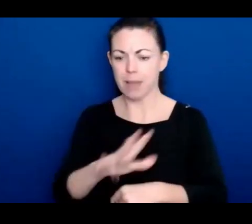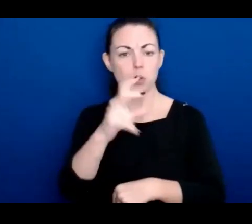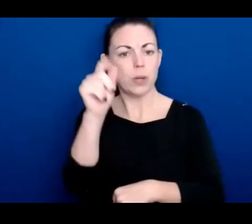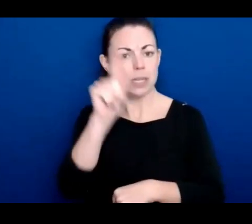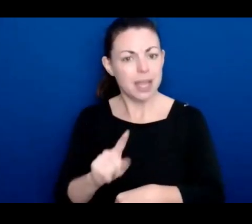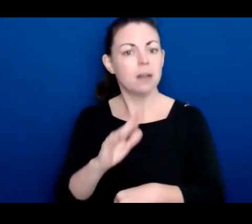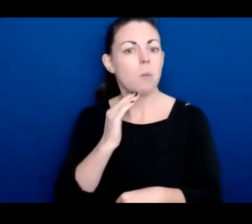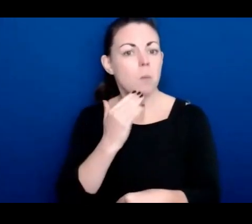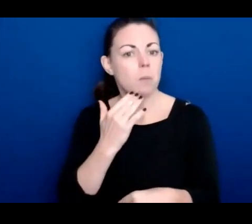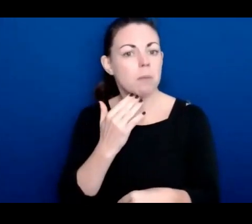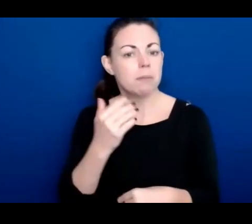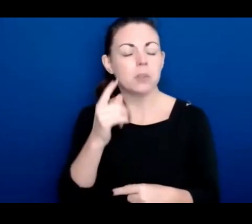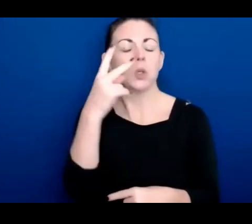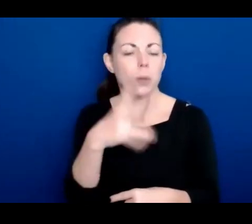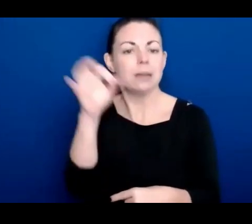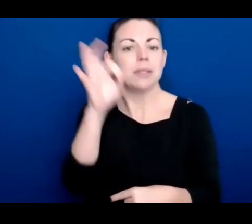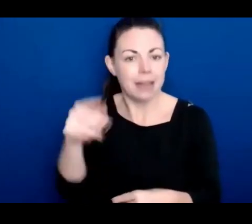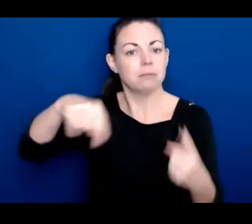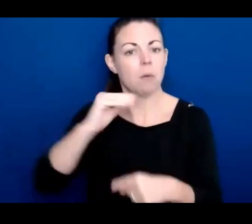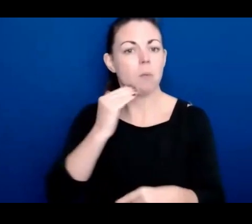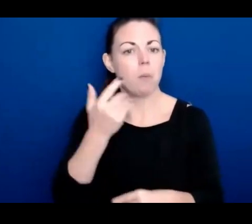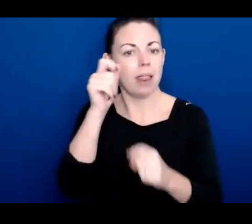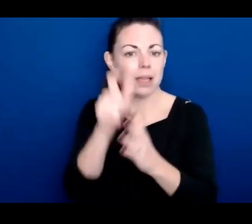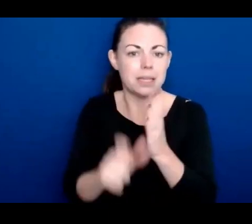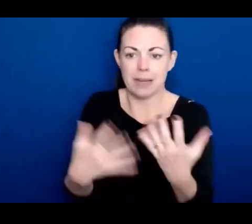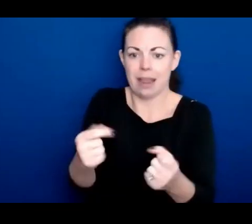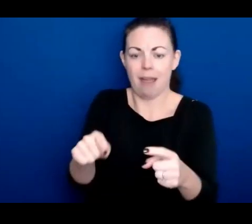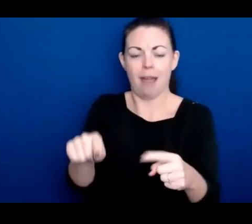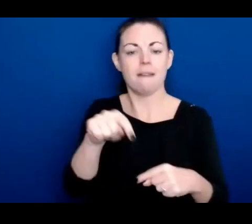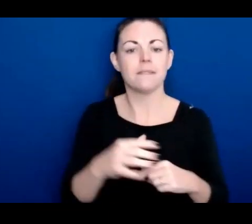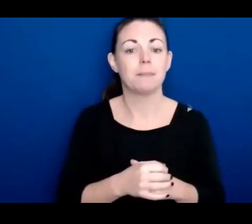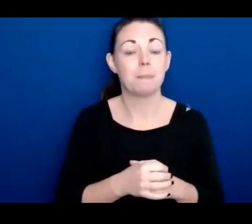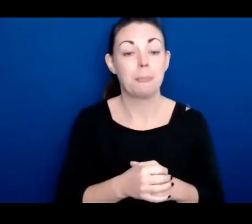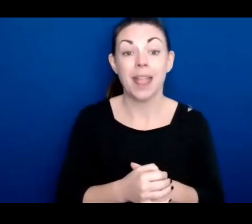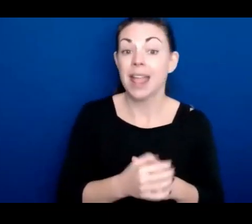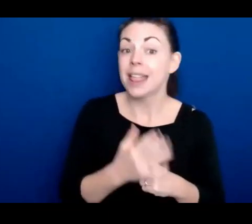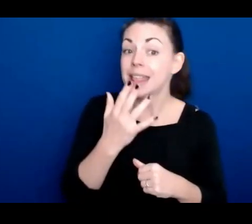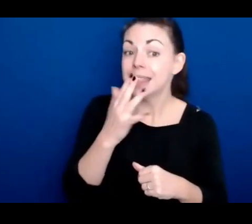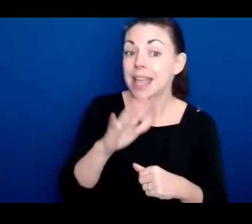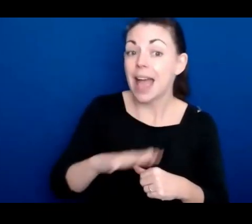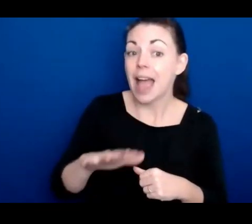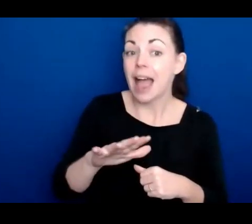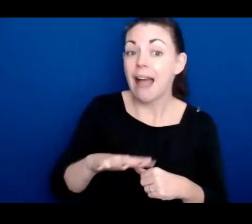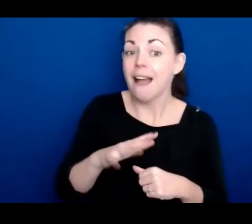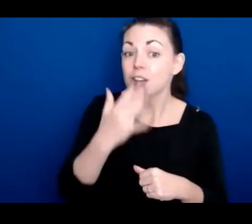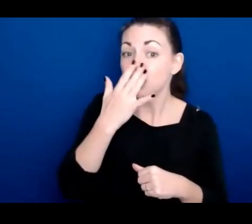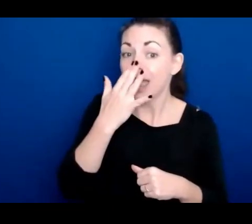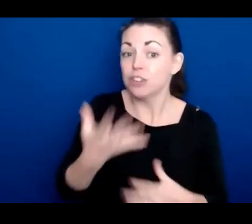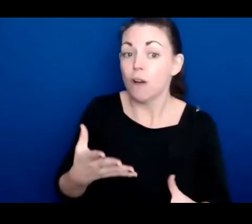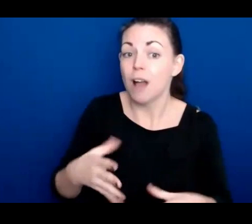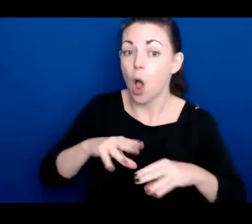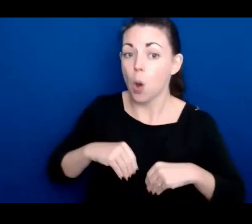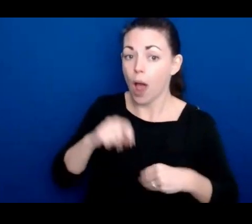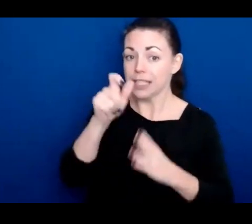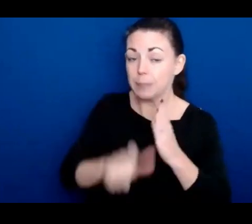or invisible disability. On average, the age of acquiring a disability, so that's where you may acquire it either